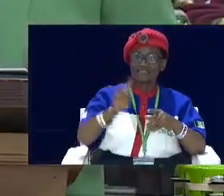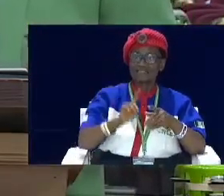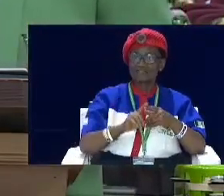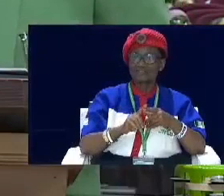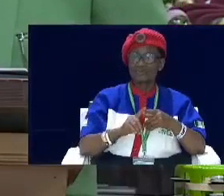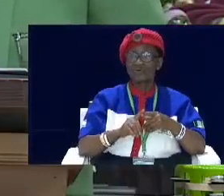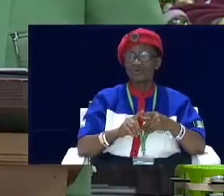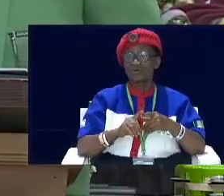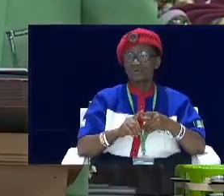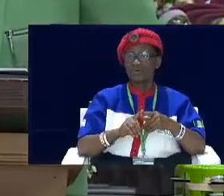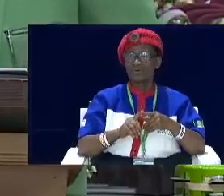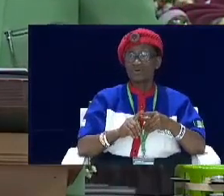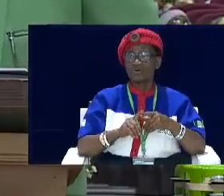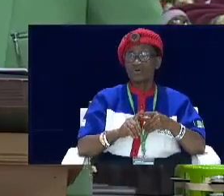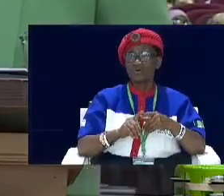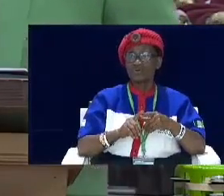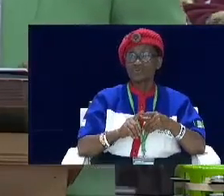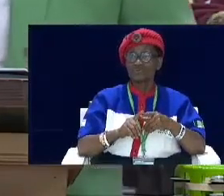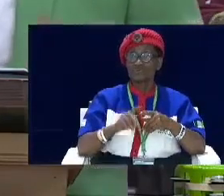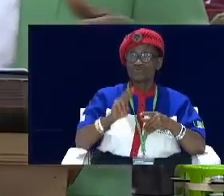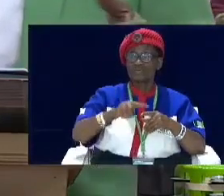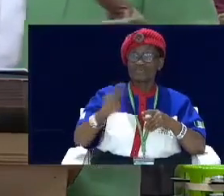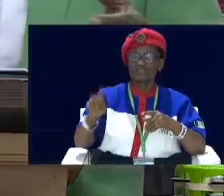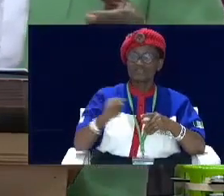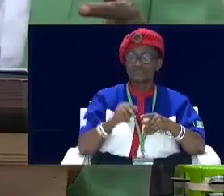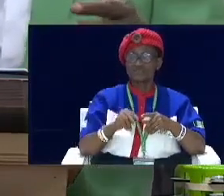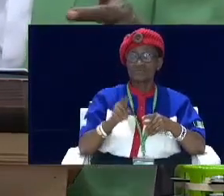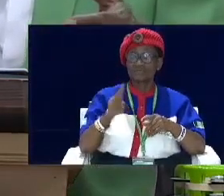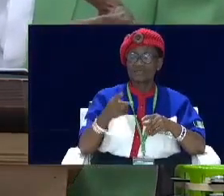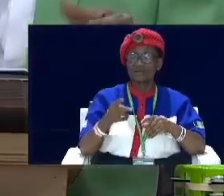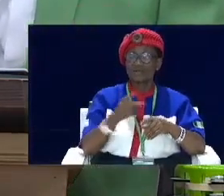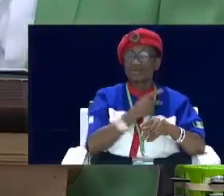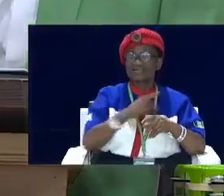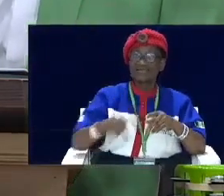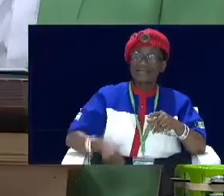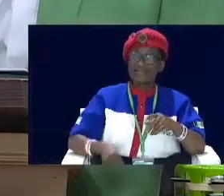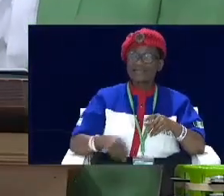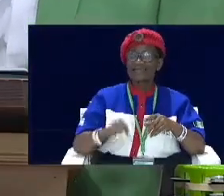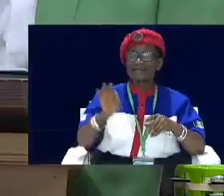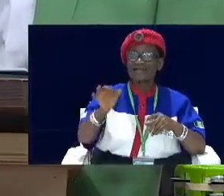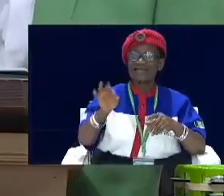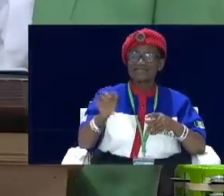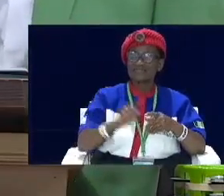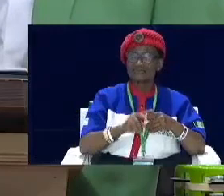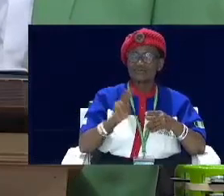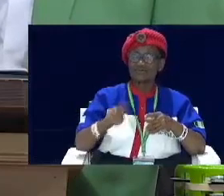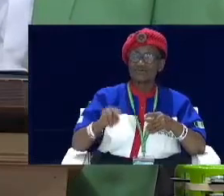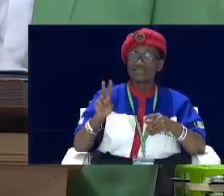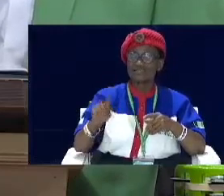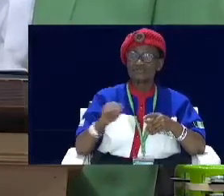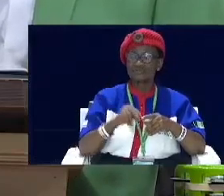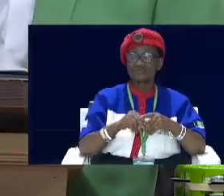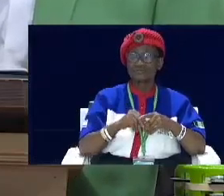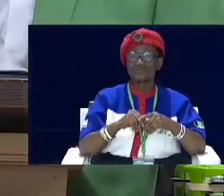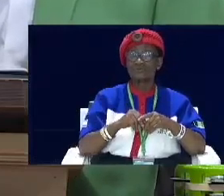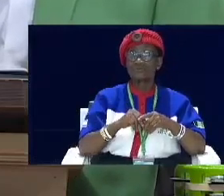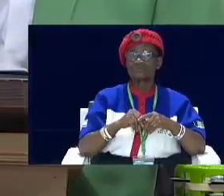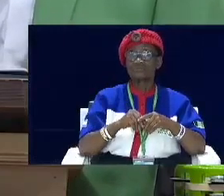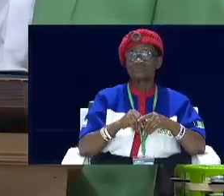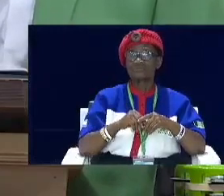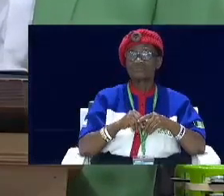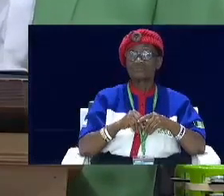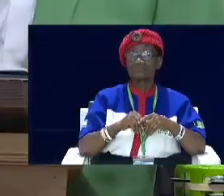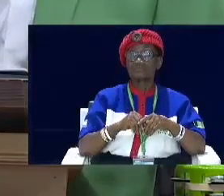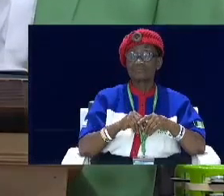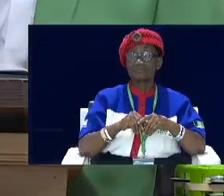Ẹsẹ̀ ìkọkàndínlógún dé ìkejìlélógún. 2 Kings 2, 19 to 22. Is ọba kejì, orí ìkejì, ẹsẹ̀ ìkọkàndínlógún